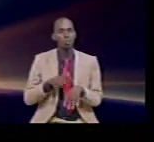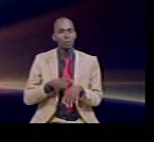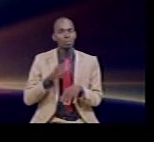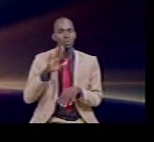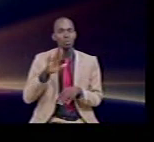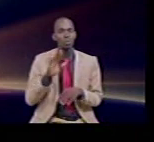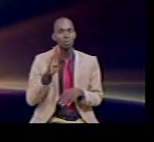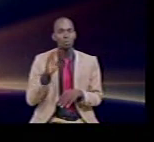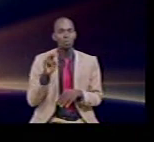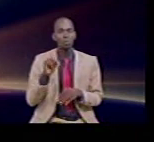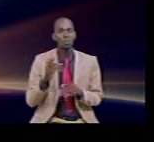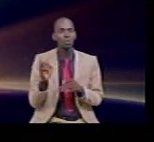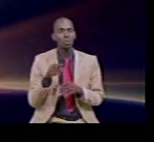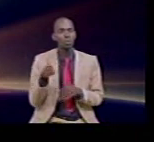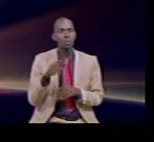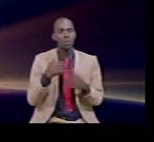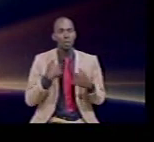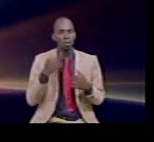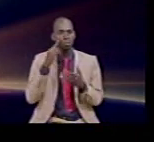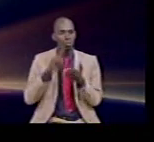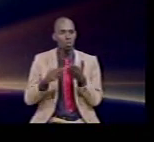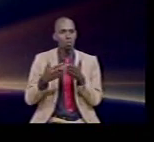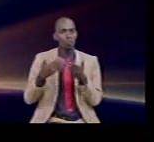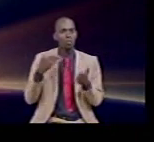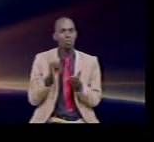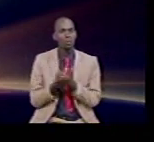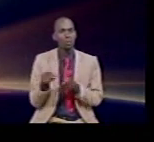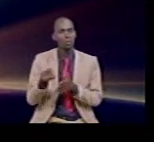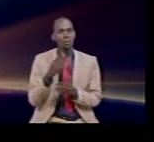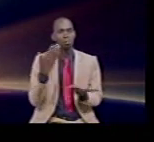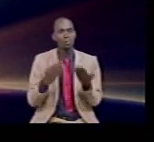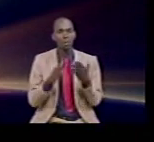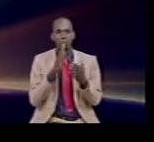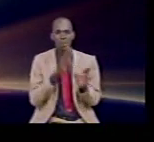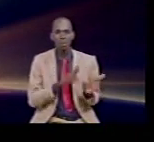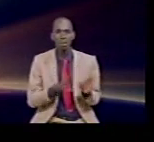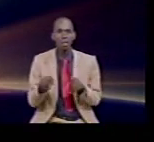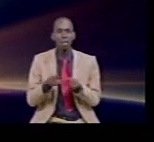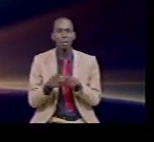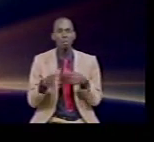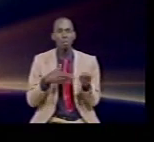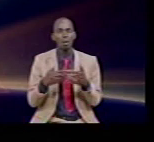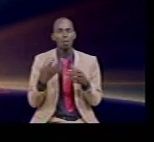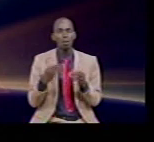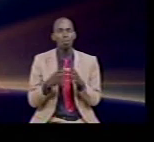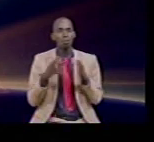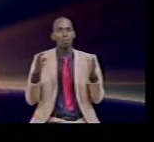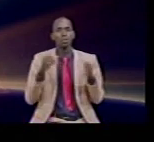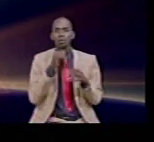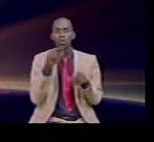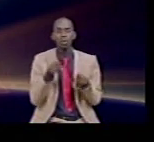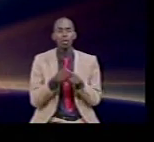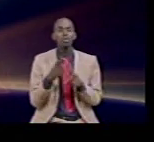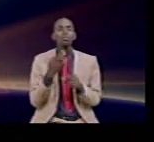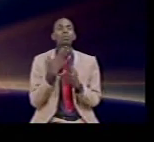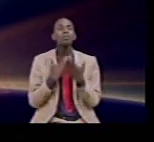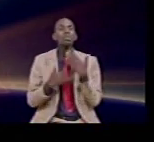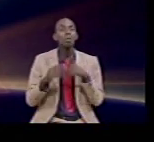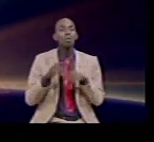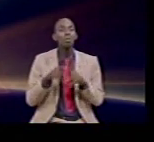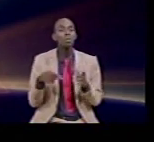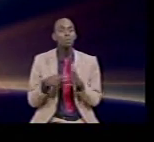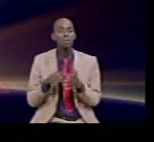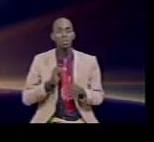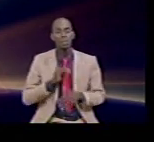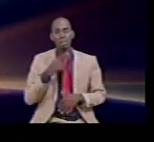noticed before, that the same might be ready as a matter of bounty, and not as of covetousness. But this I say,